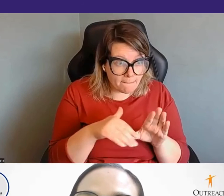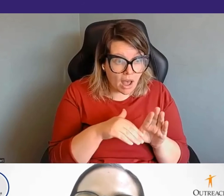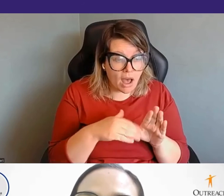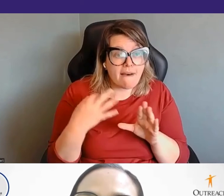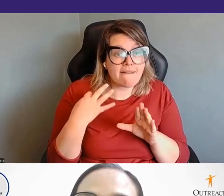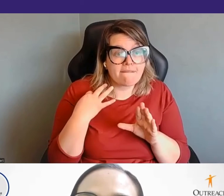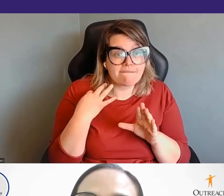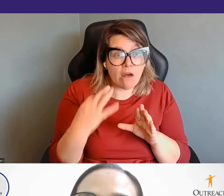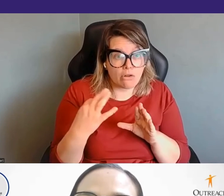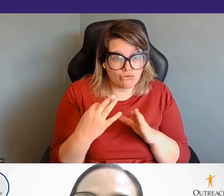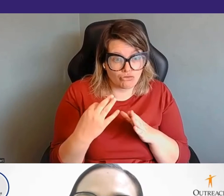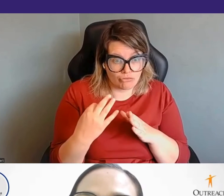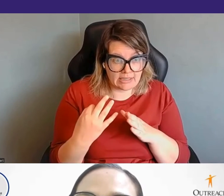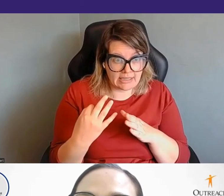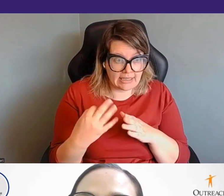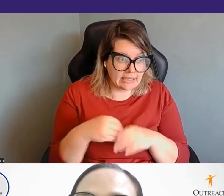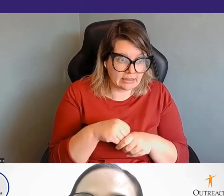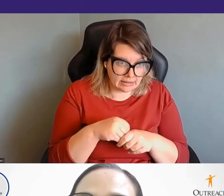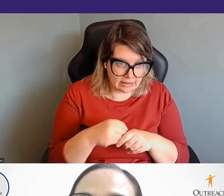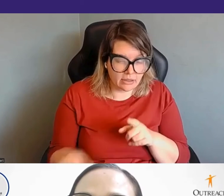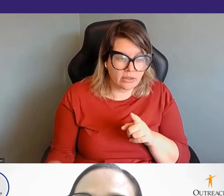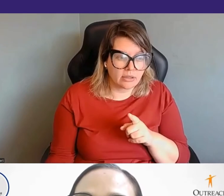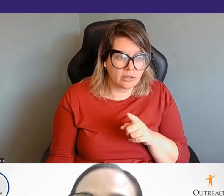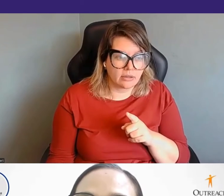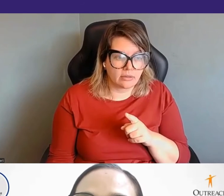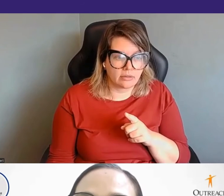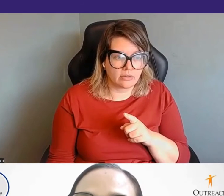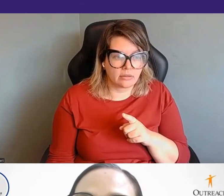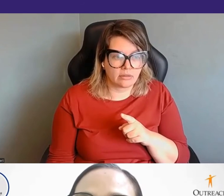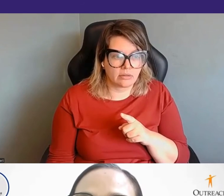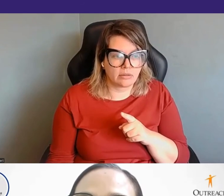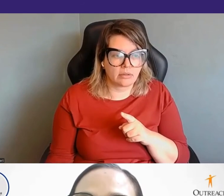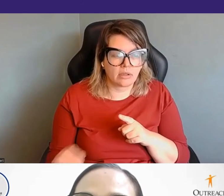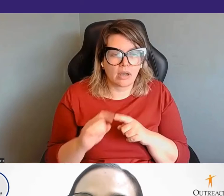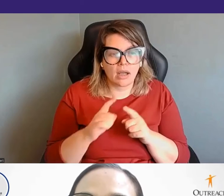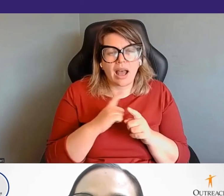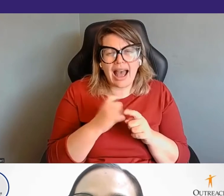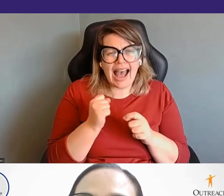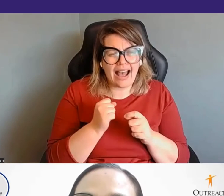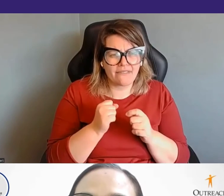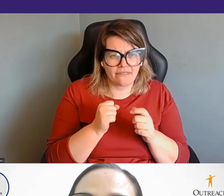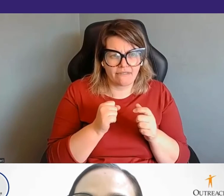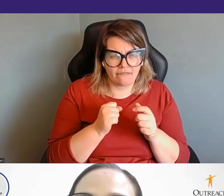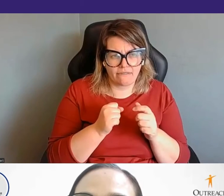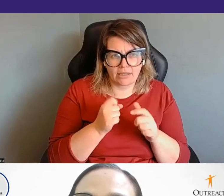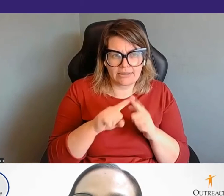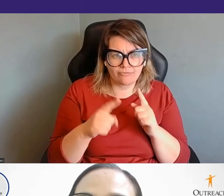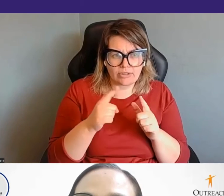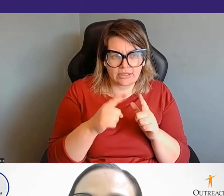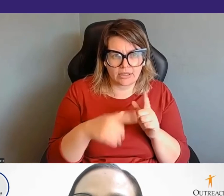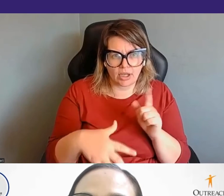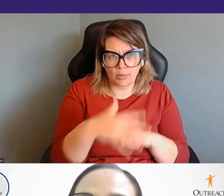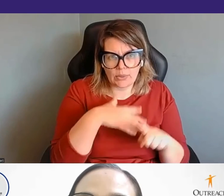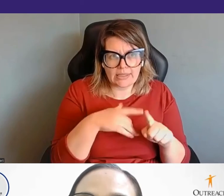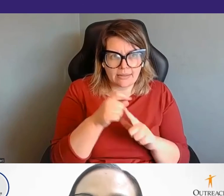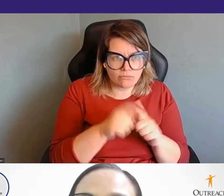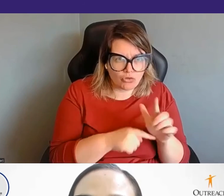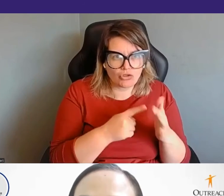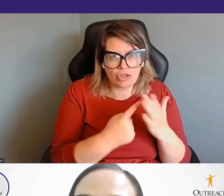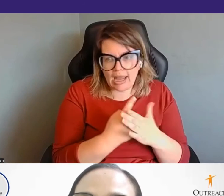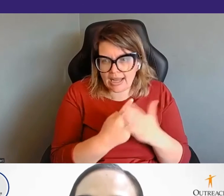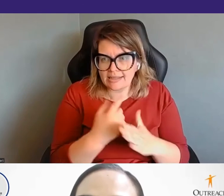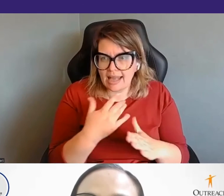are involved in activities that are linked to projects, they benefit also from those